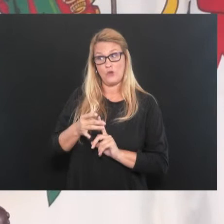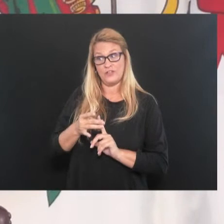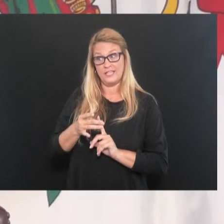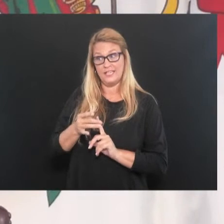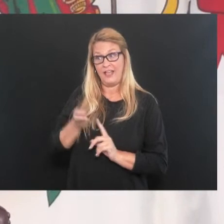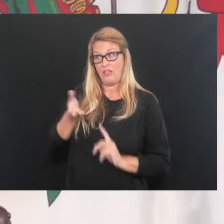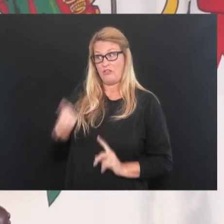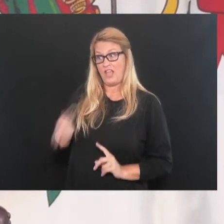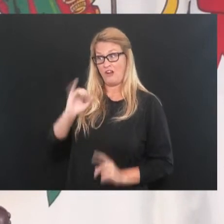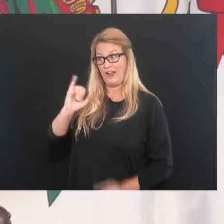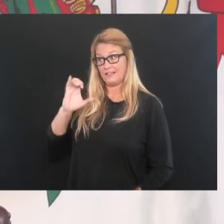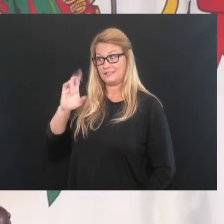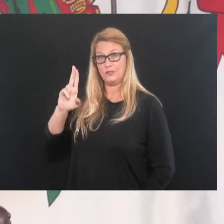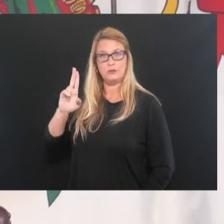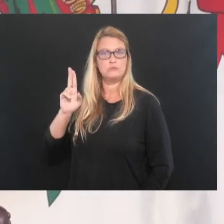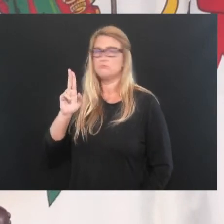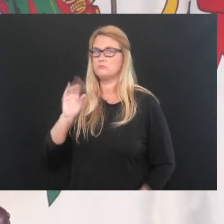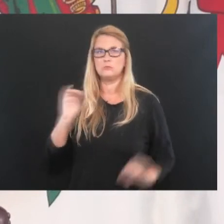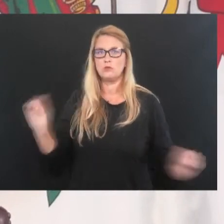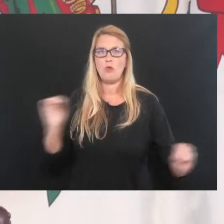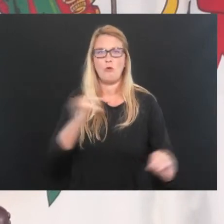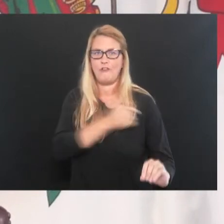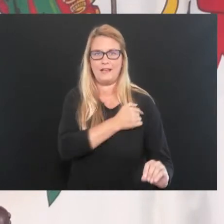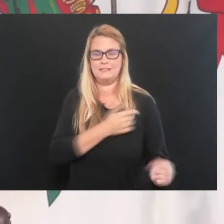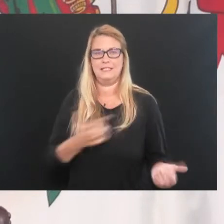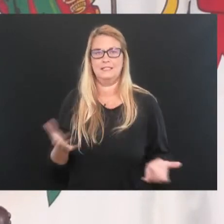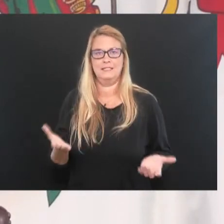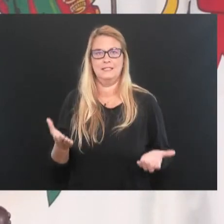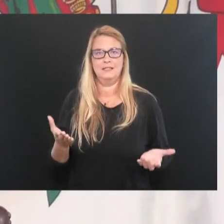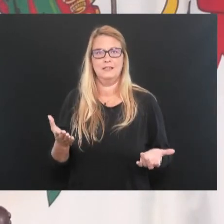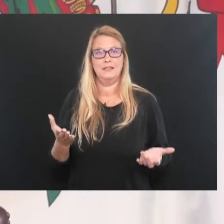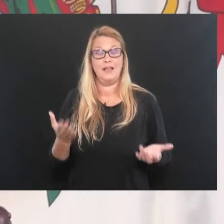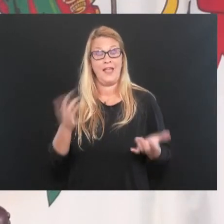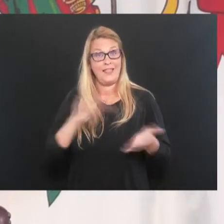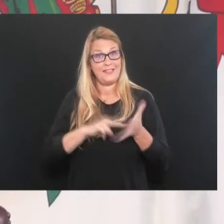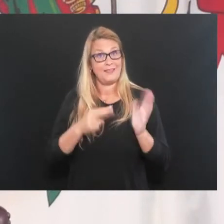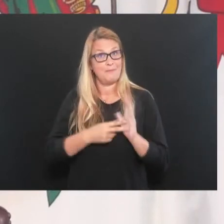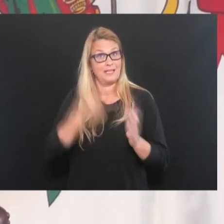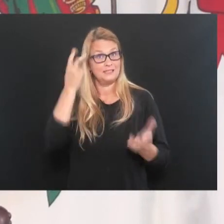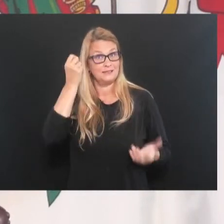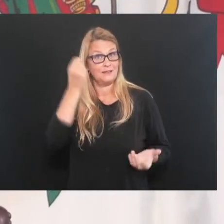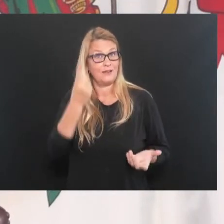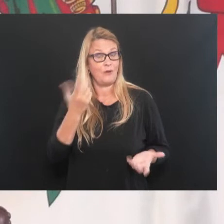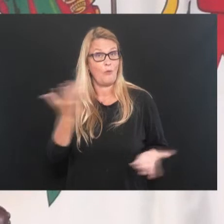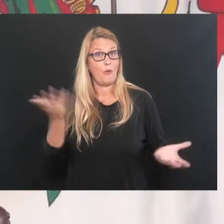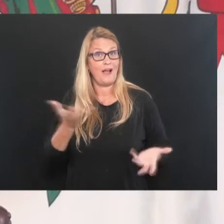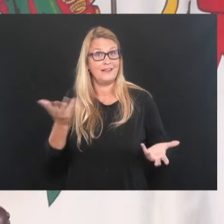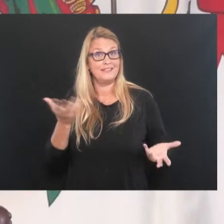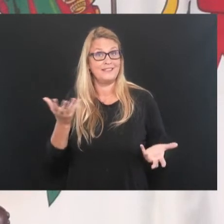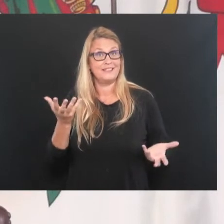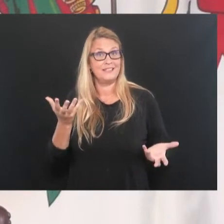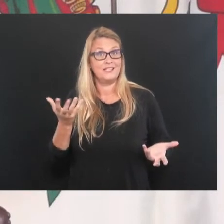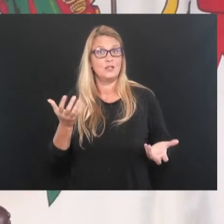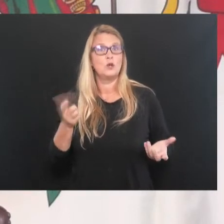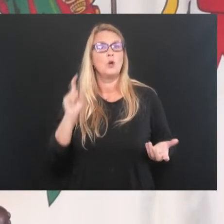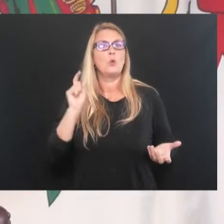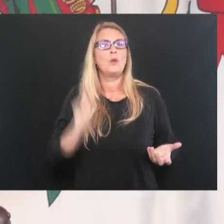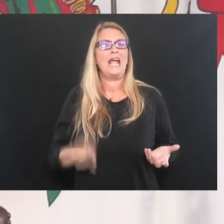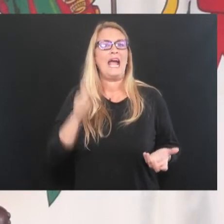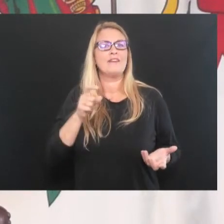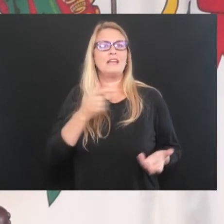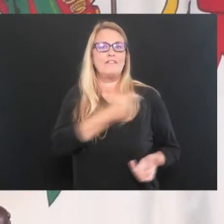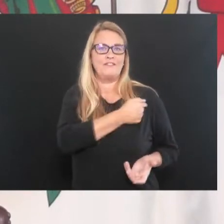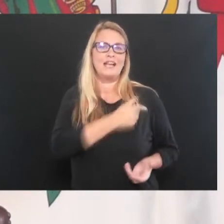ICU units haven't been vaccinated. Well, what does it tell us? It tells us over and over and over, we just got to get